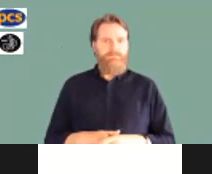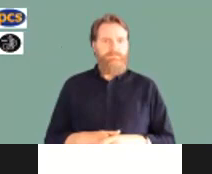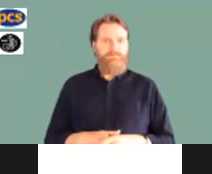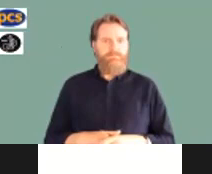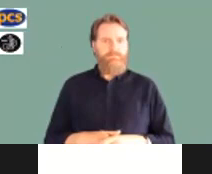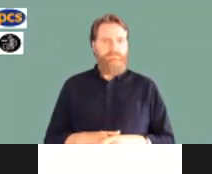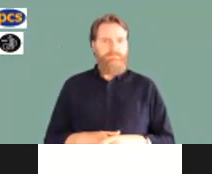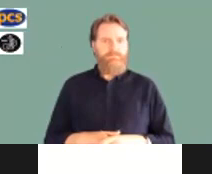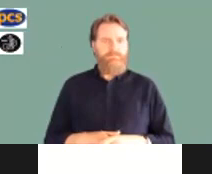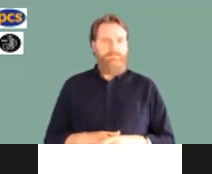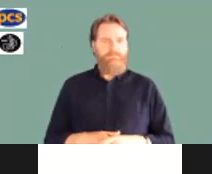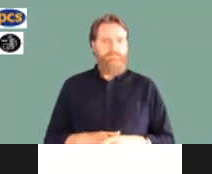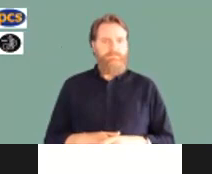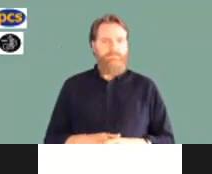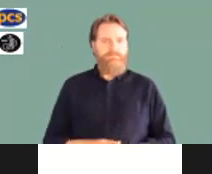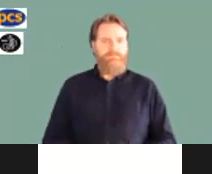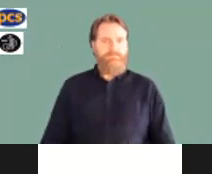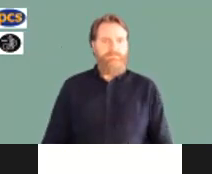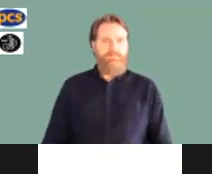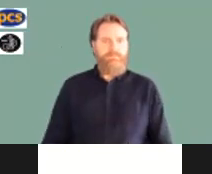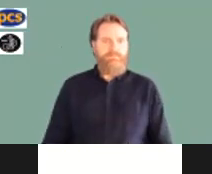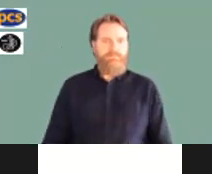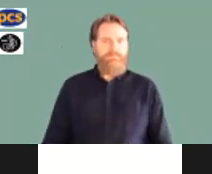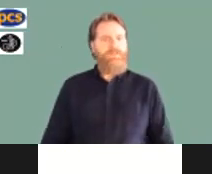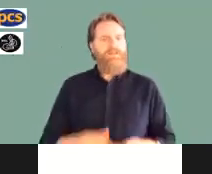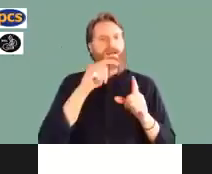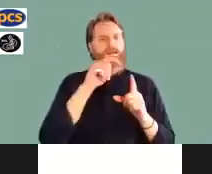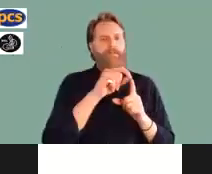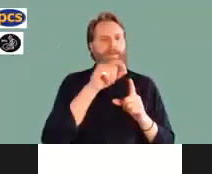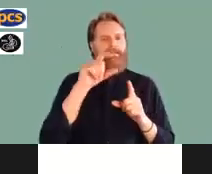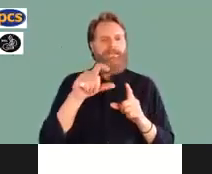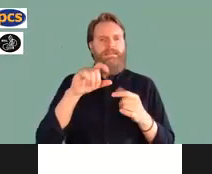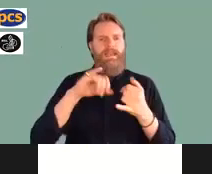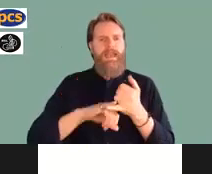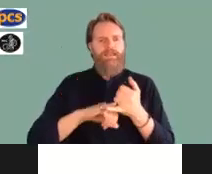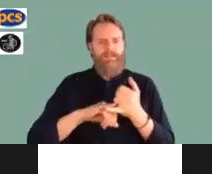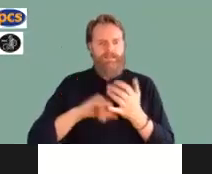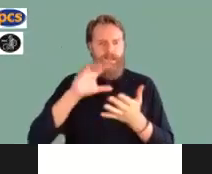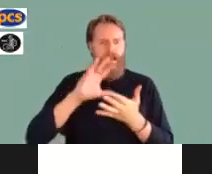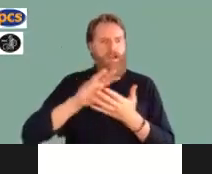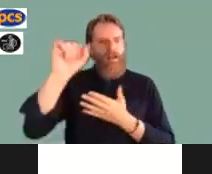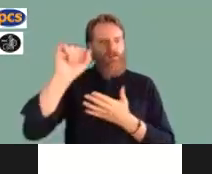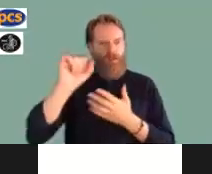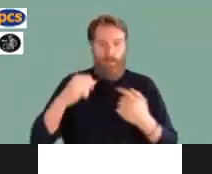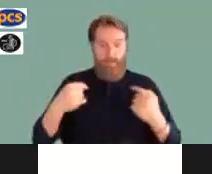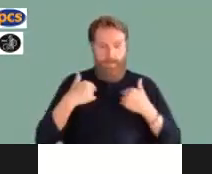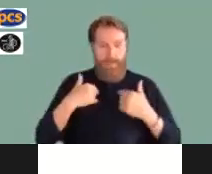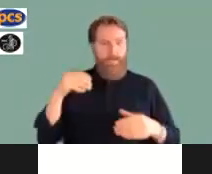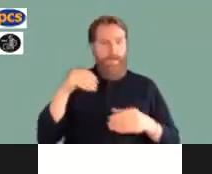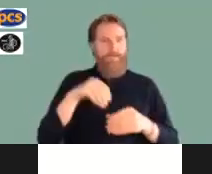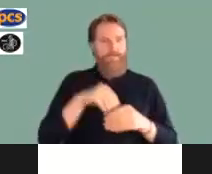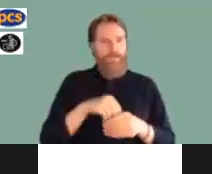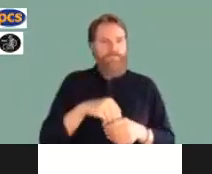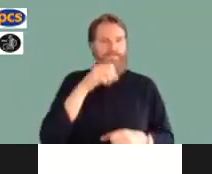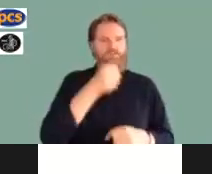it's a more a point of information. PCS culture, of which I'm on the GSC. We've